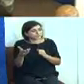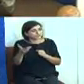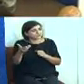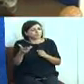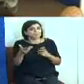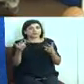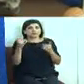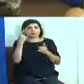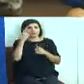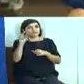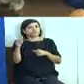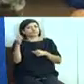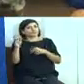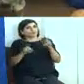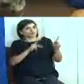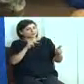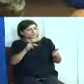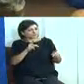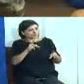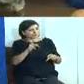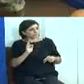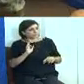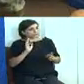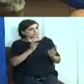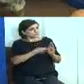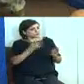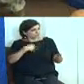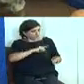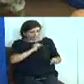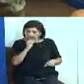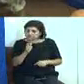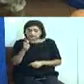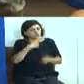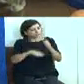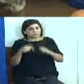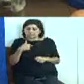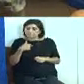join us, not take my place, join us.